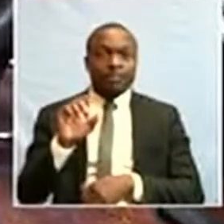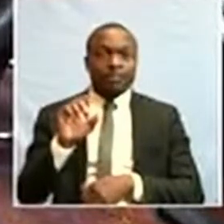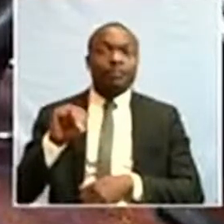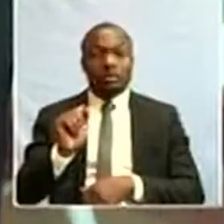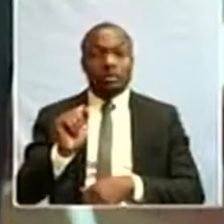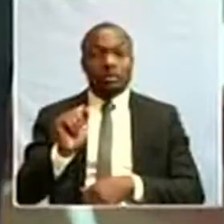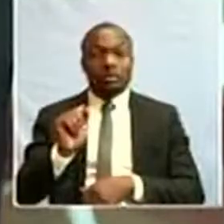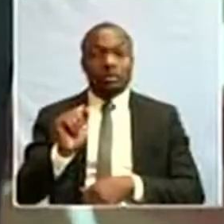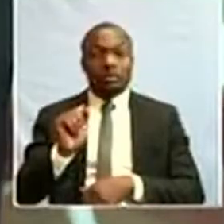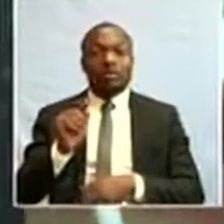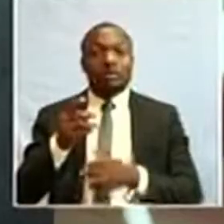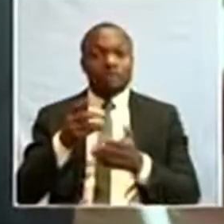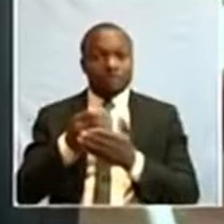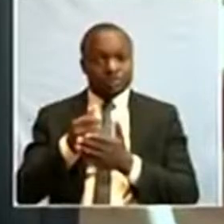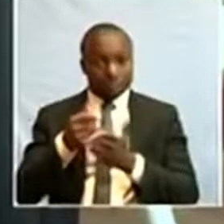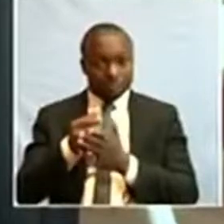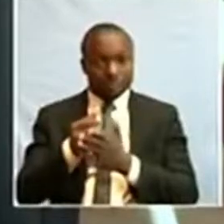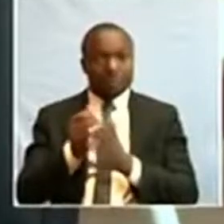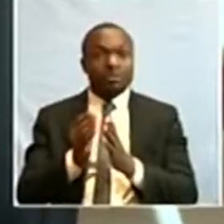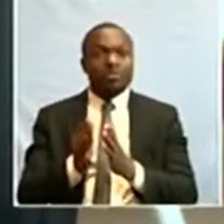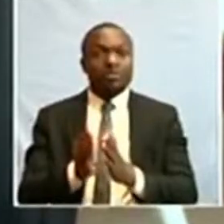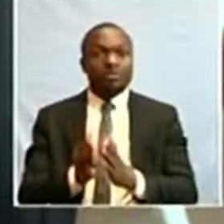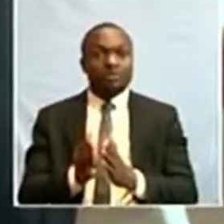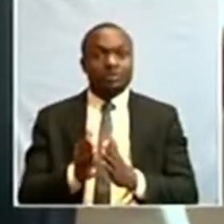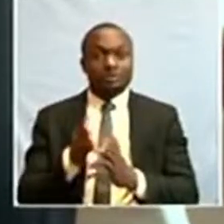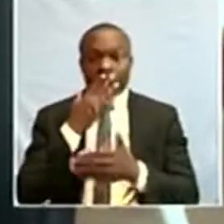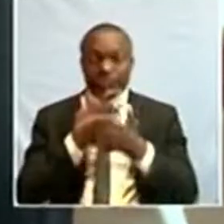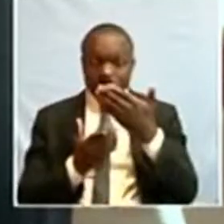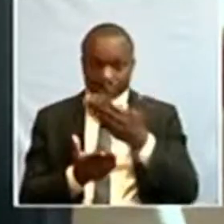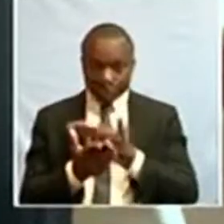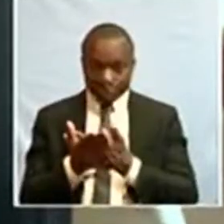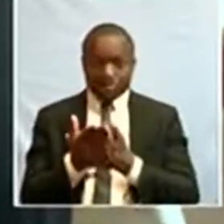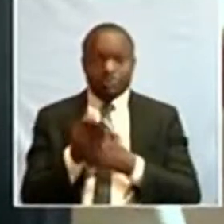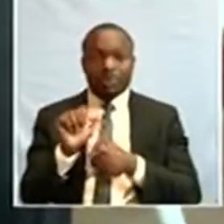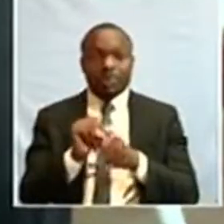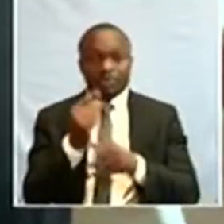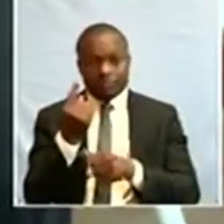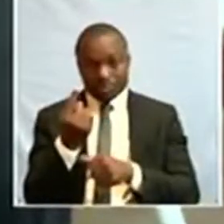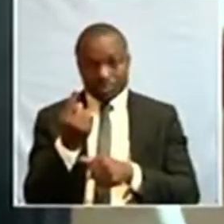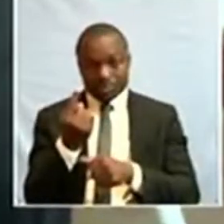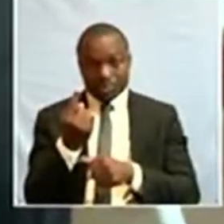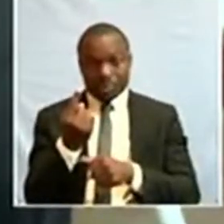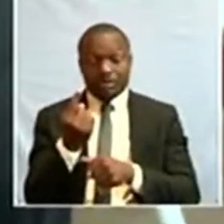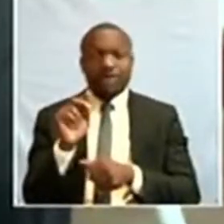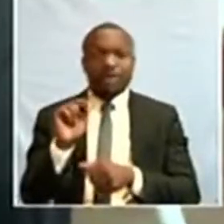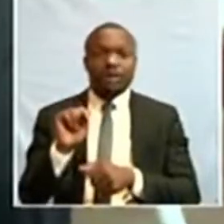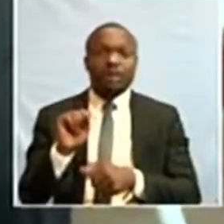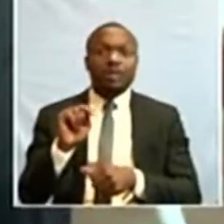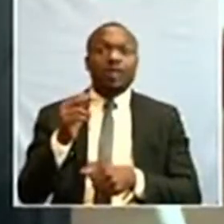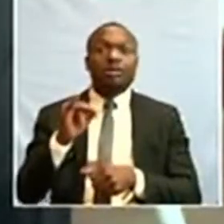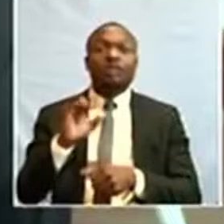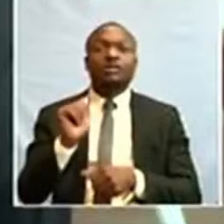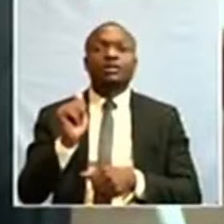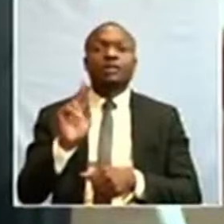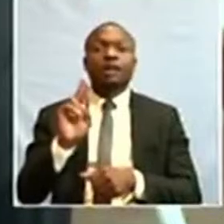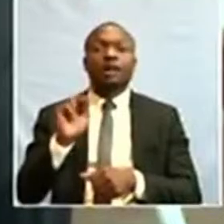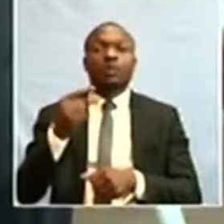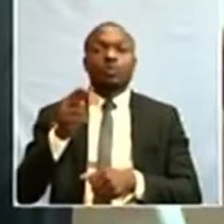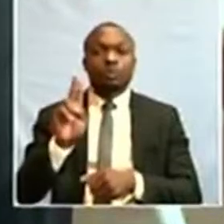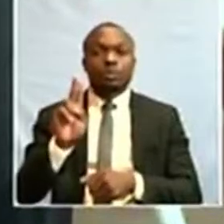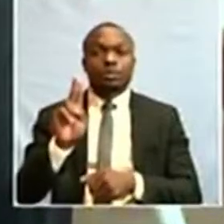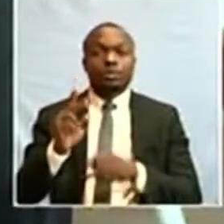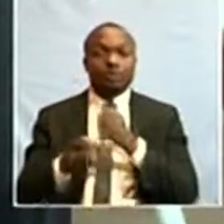Good morning, Chair. Good morning, honorable members of the committee. Good morning, PS, and good morning, everyone. I'm Nelson Nyango from Department of Social Welfare. Thank